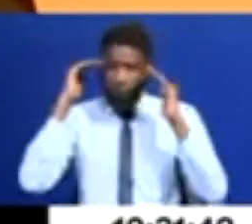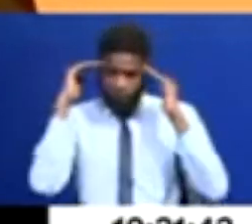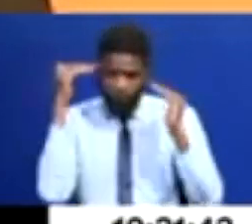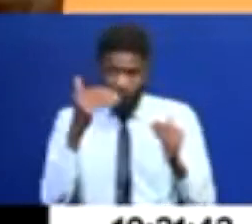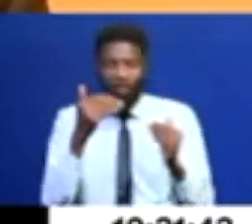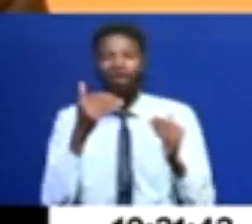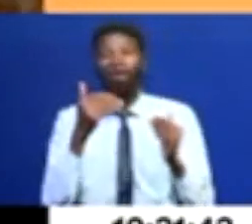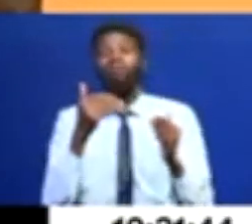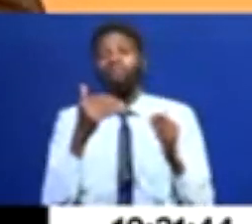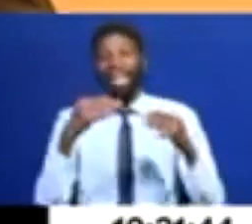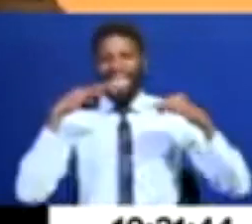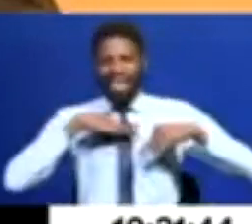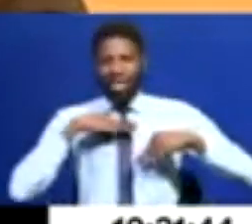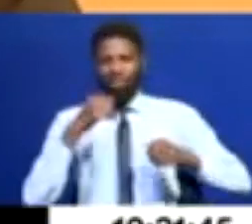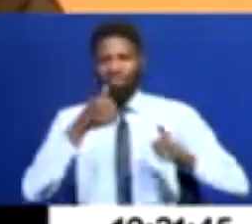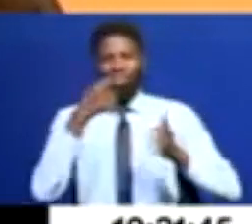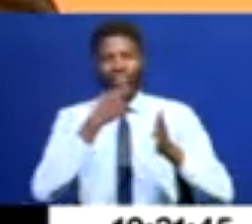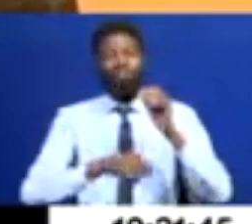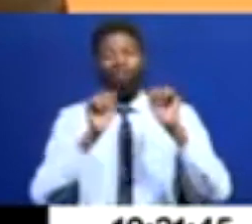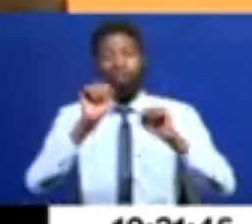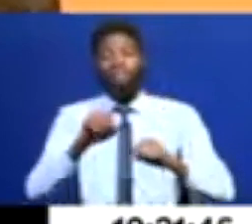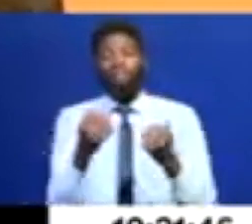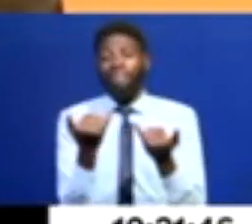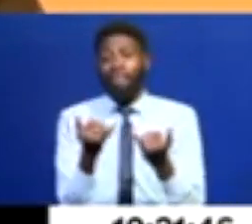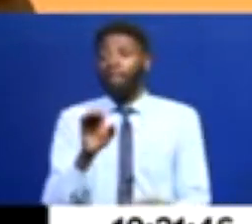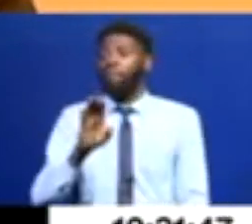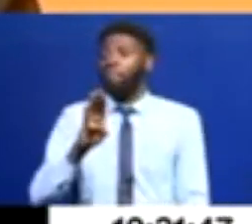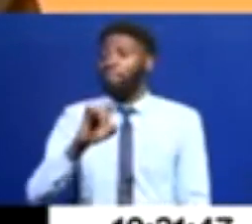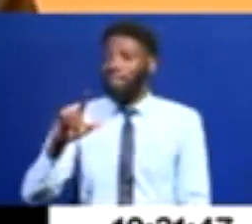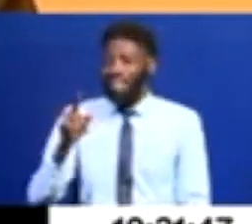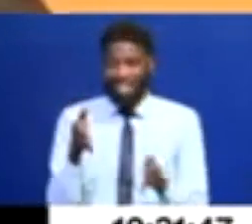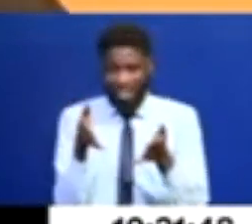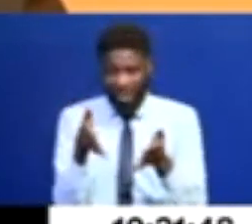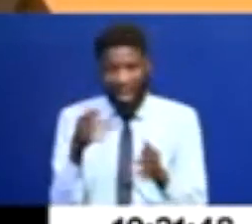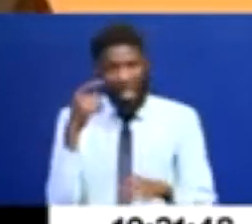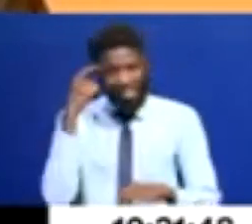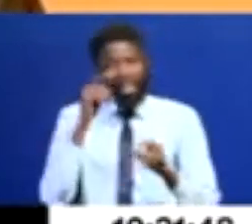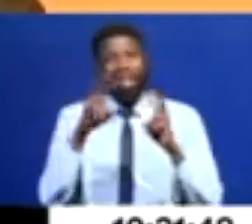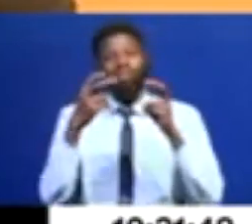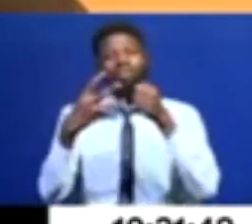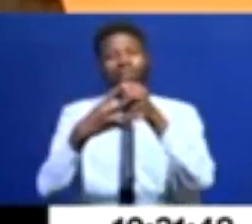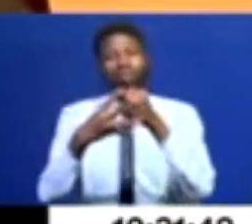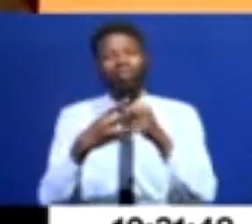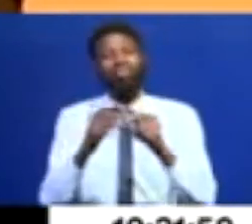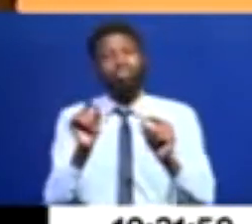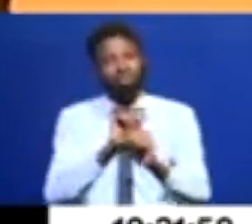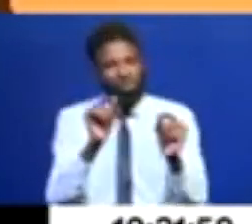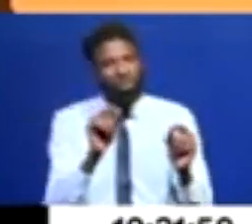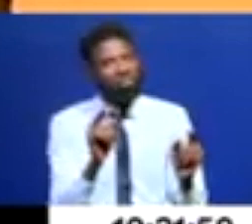bill, and I think that is section clause in 9. Yes, quickly before we take a break. Where